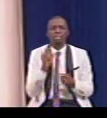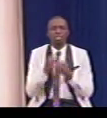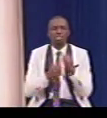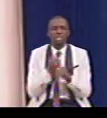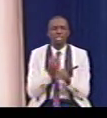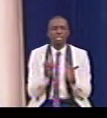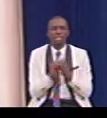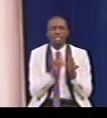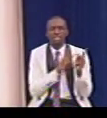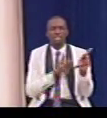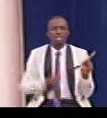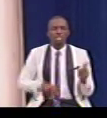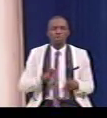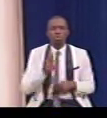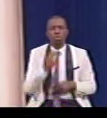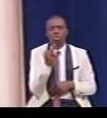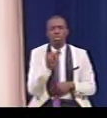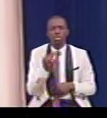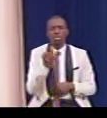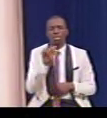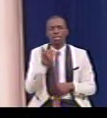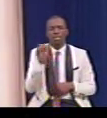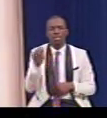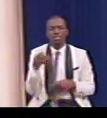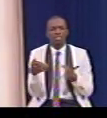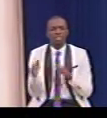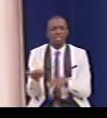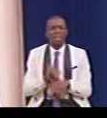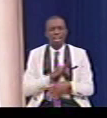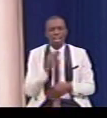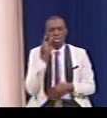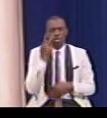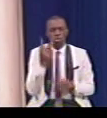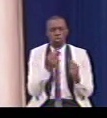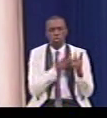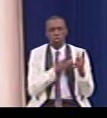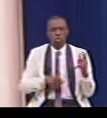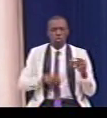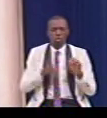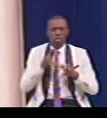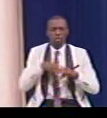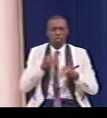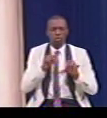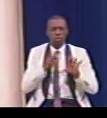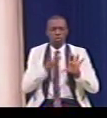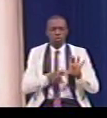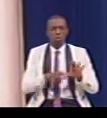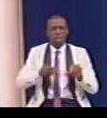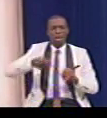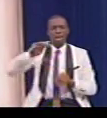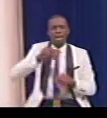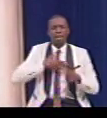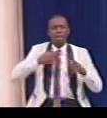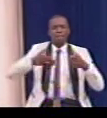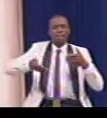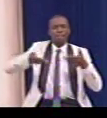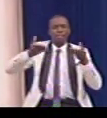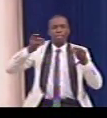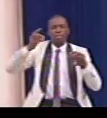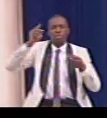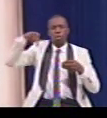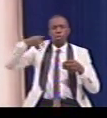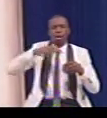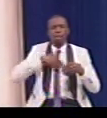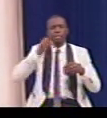also the Lord seating upon his throne high and lifted on and his train feels the temple above it still